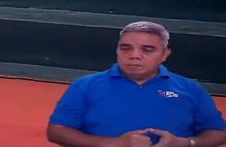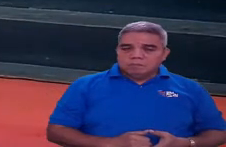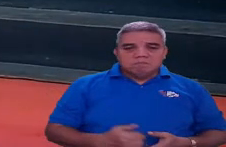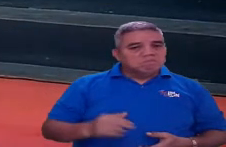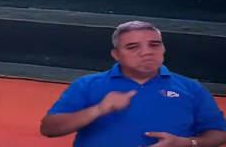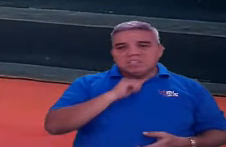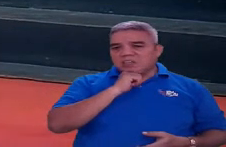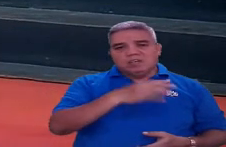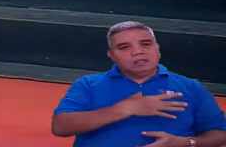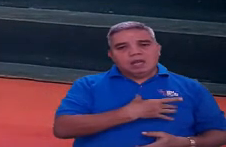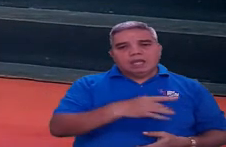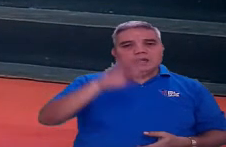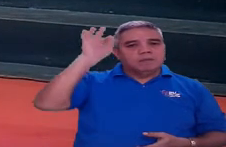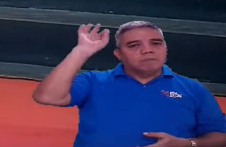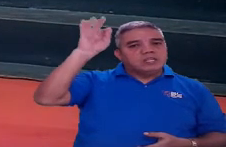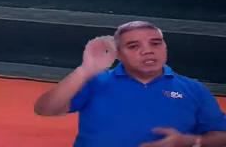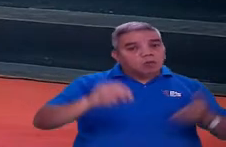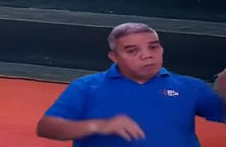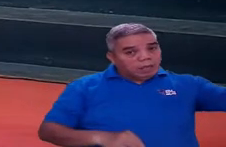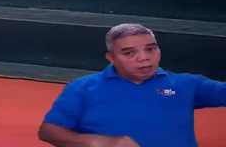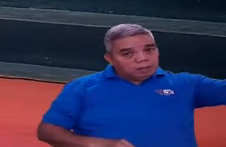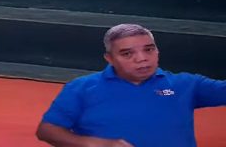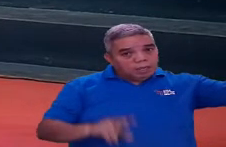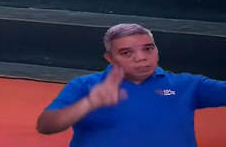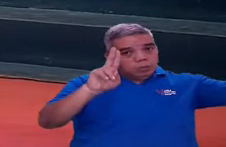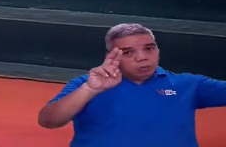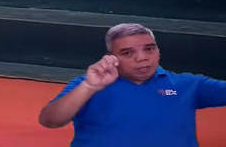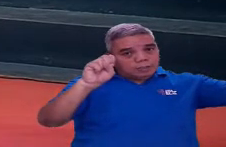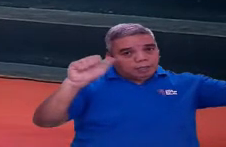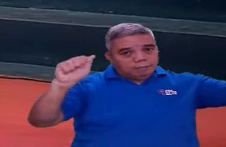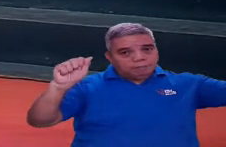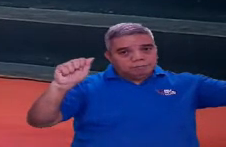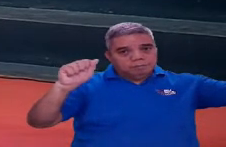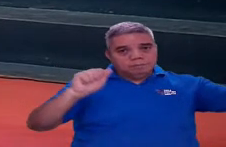They do not like preaching over there.